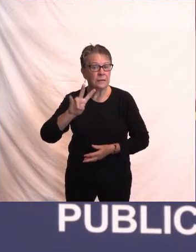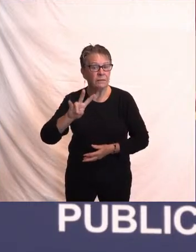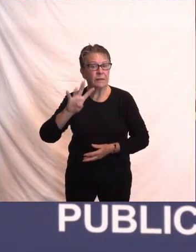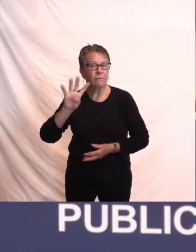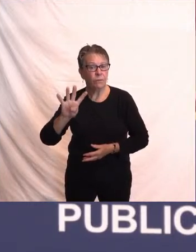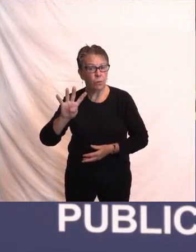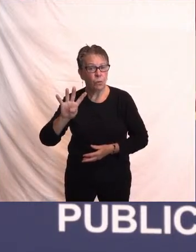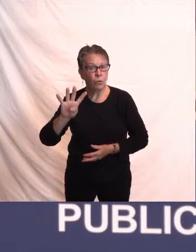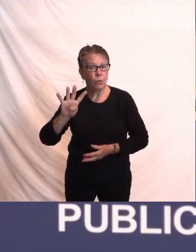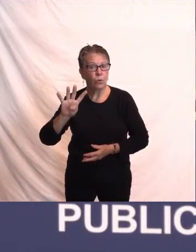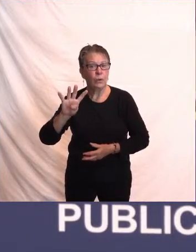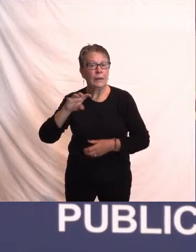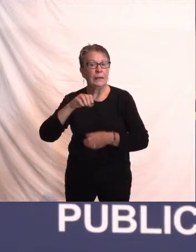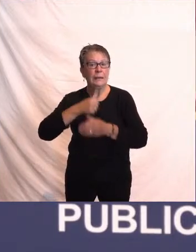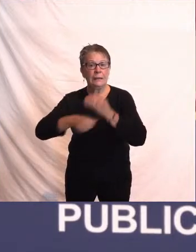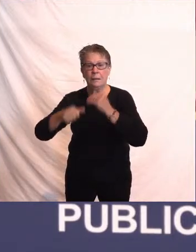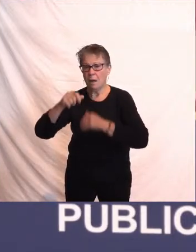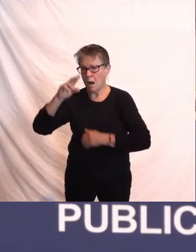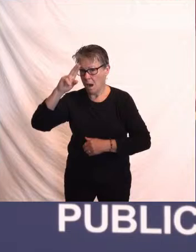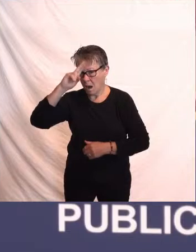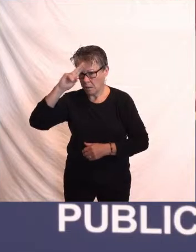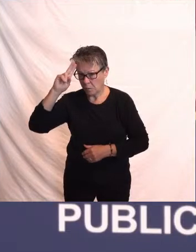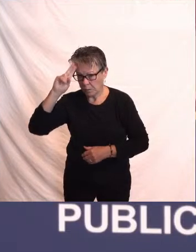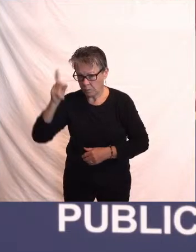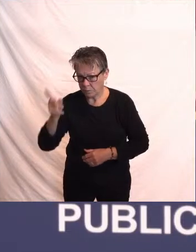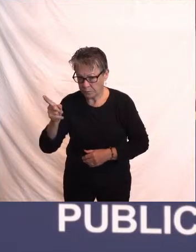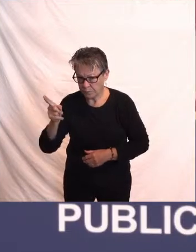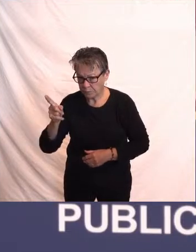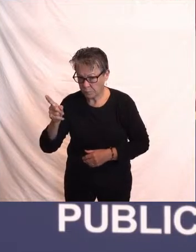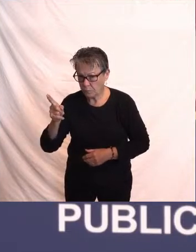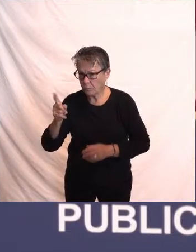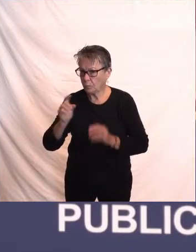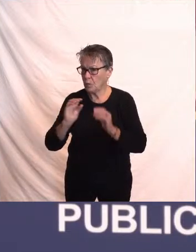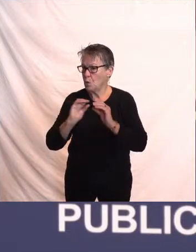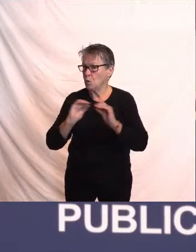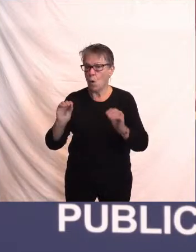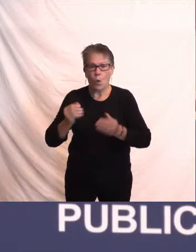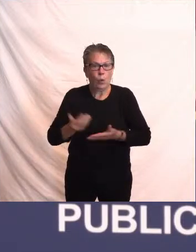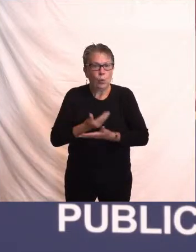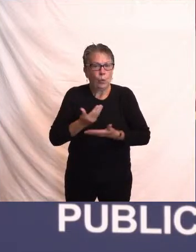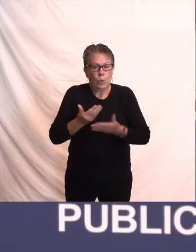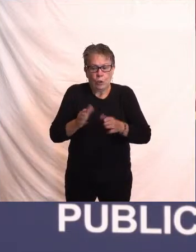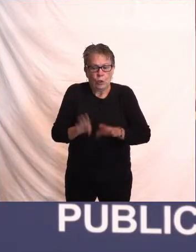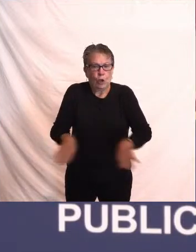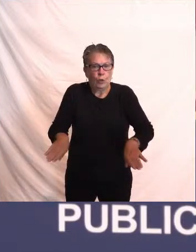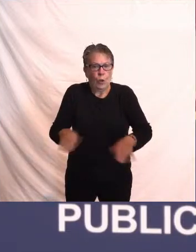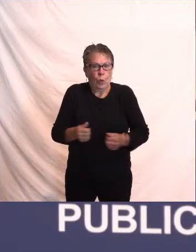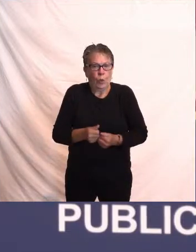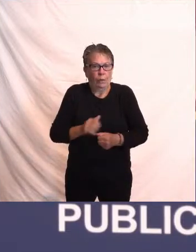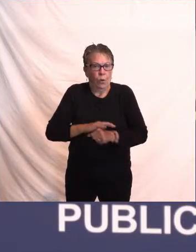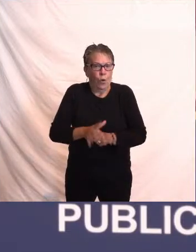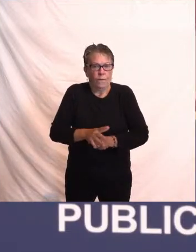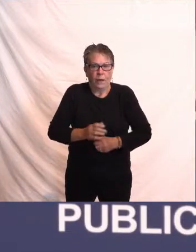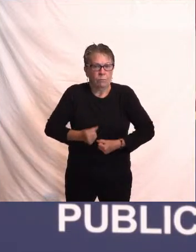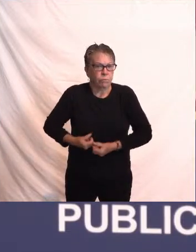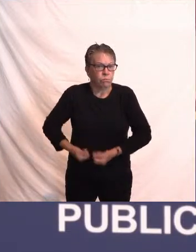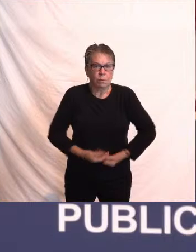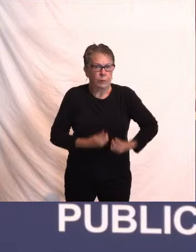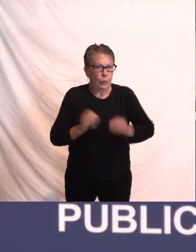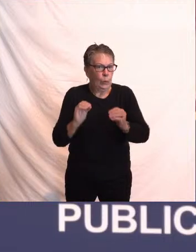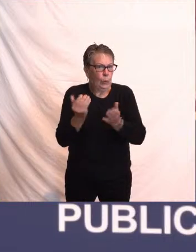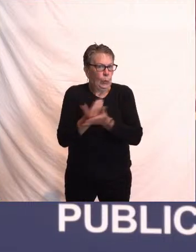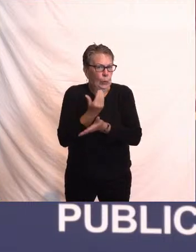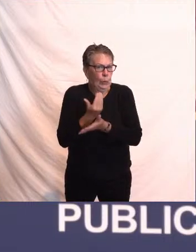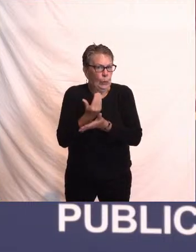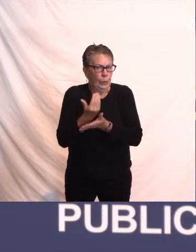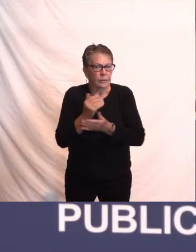and PUIs. Fortunately, there are no new reports of multisystem inflammatory syndrome in children. At the state